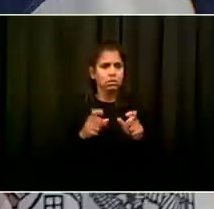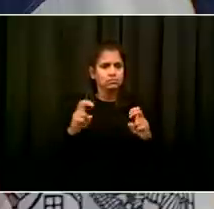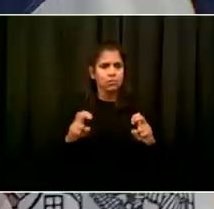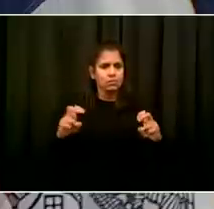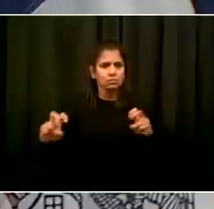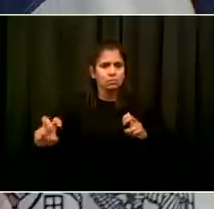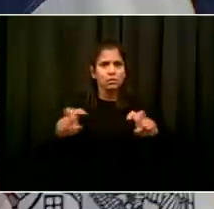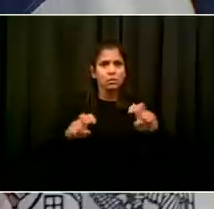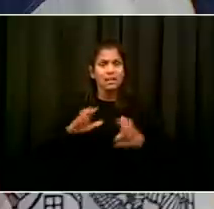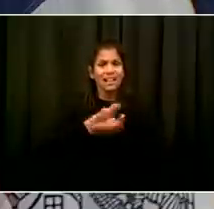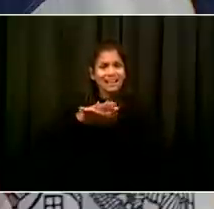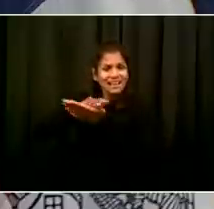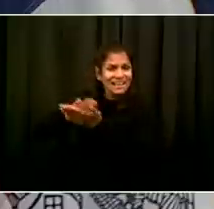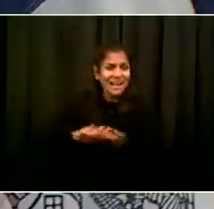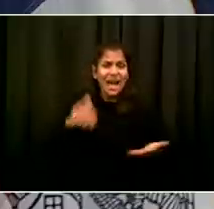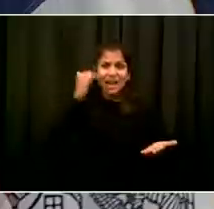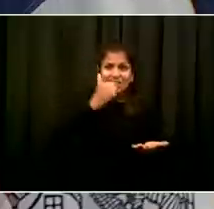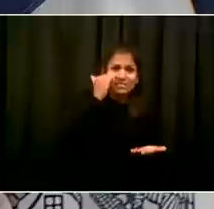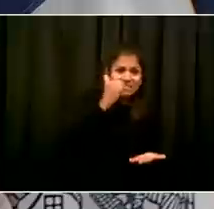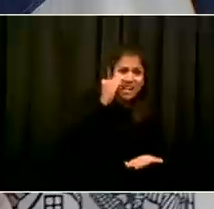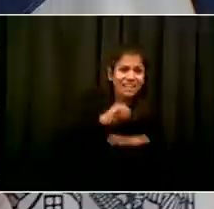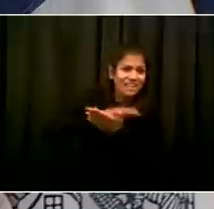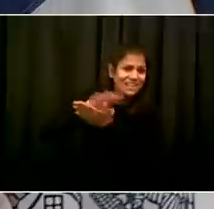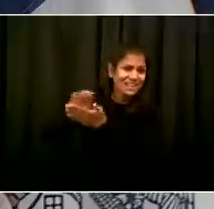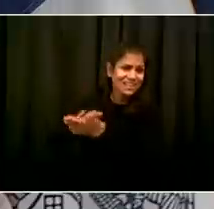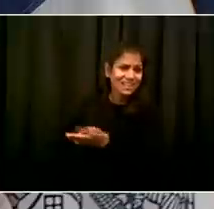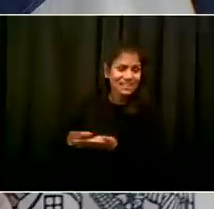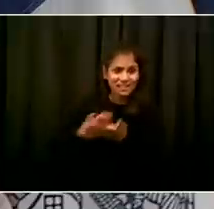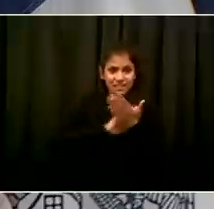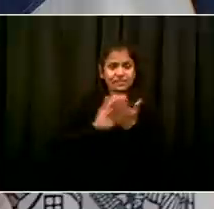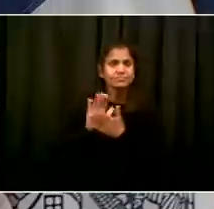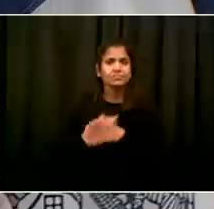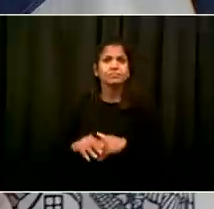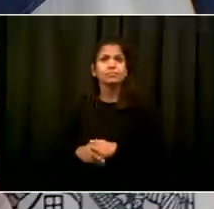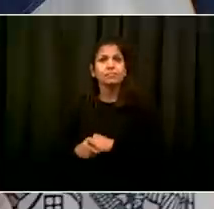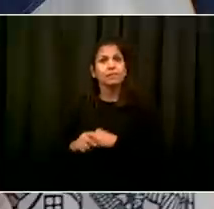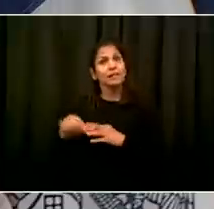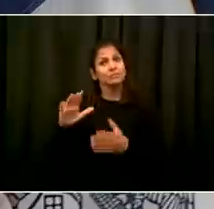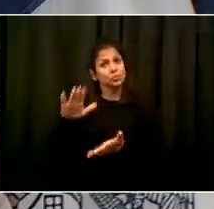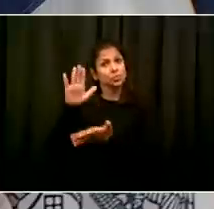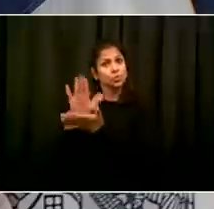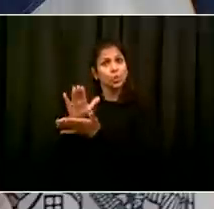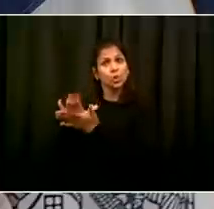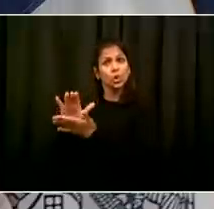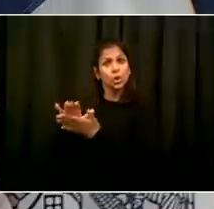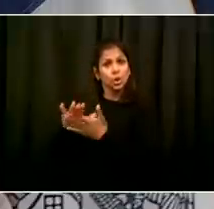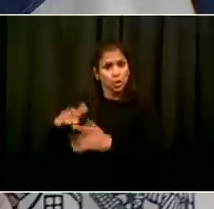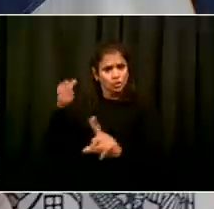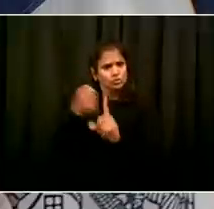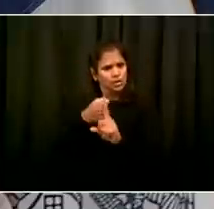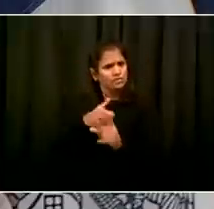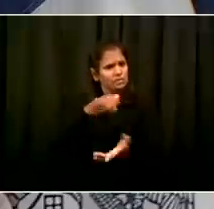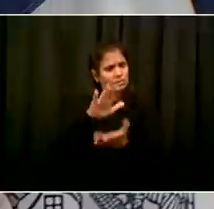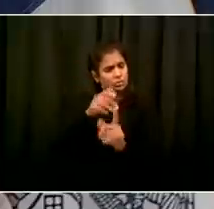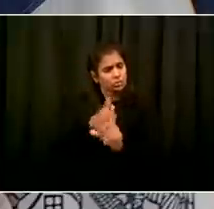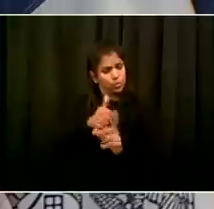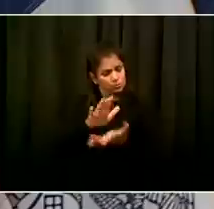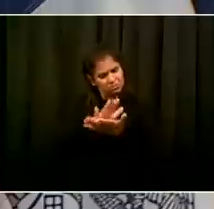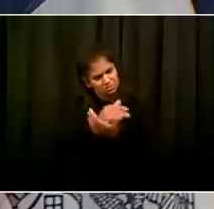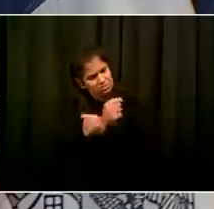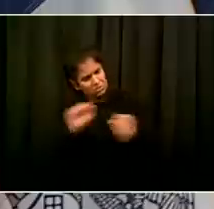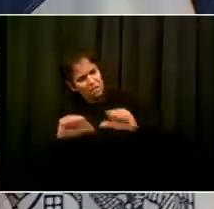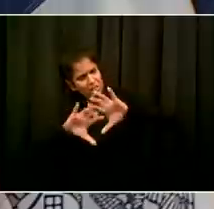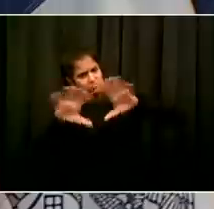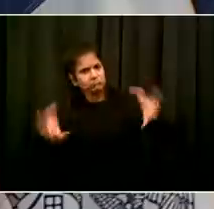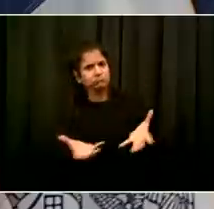That makes it a particularly safe location. Clearly, folks who are not feeling well, staying home.